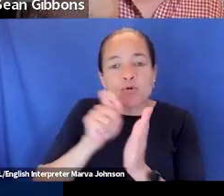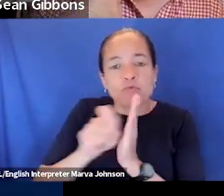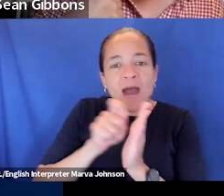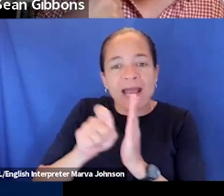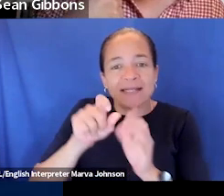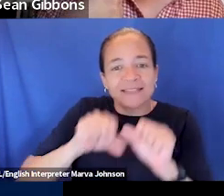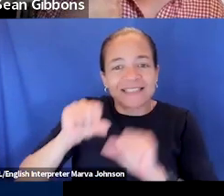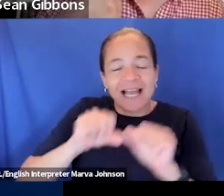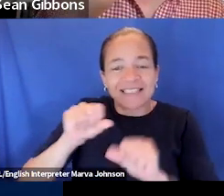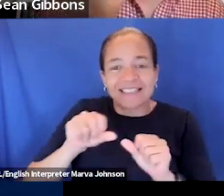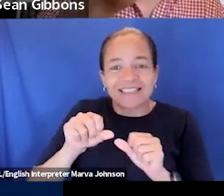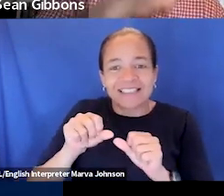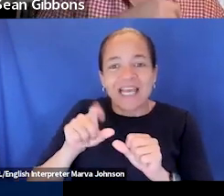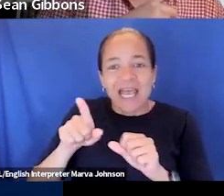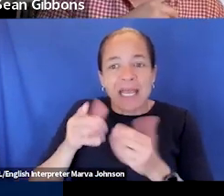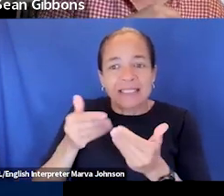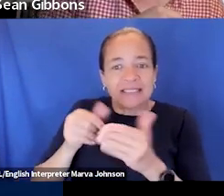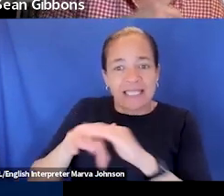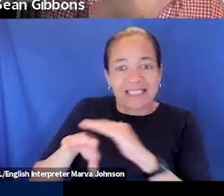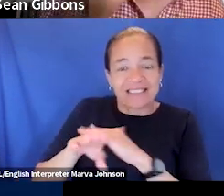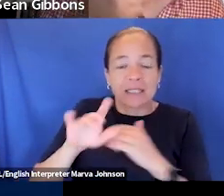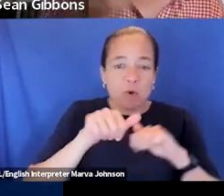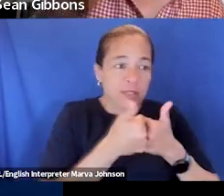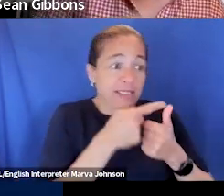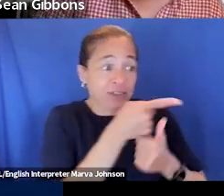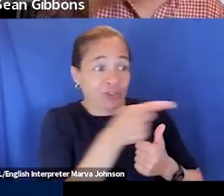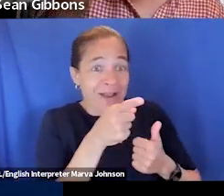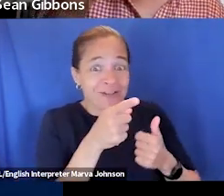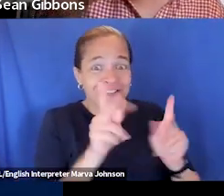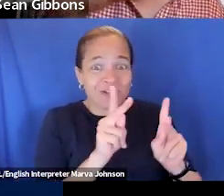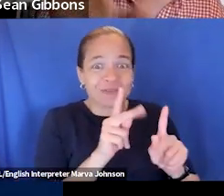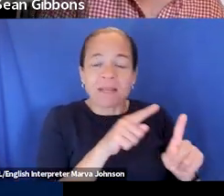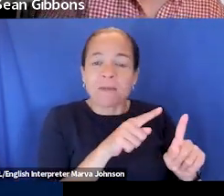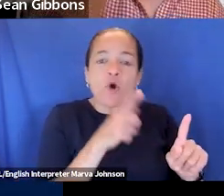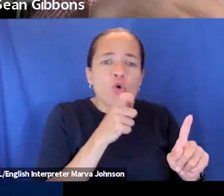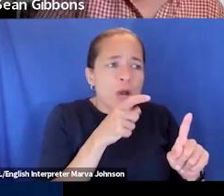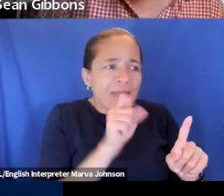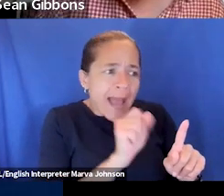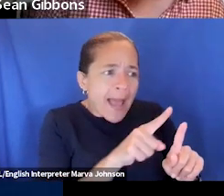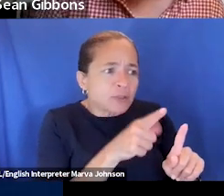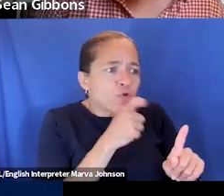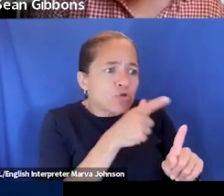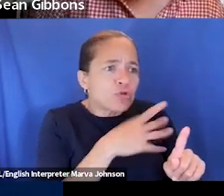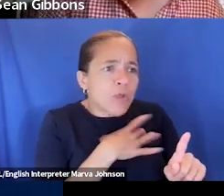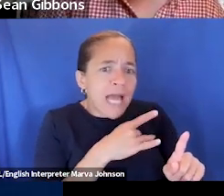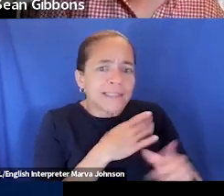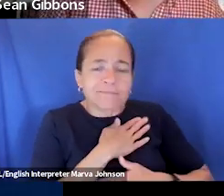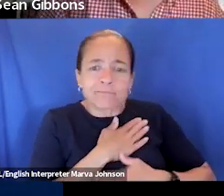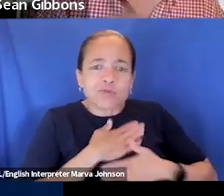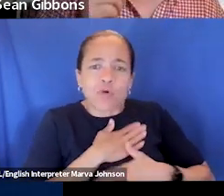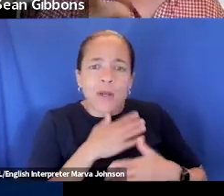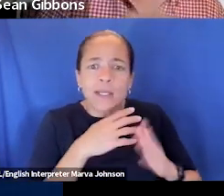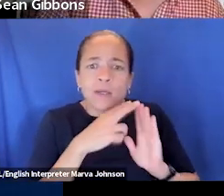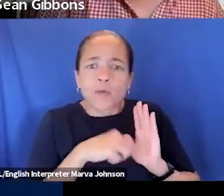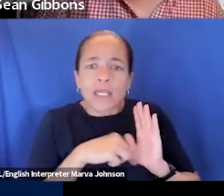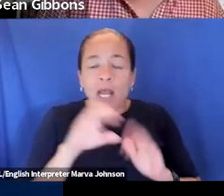the comms team like reading. And they challenge the scientists. They have these book clubs to actually say, how could you write? Who do you like to read? You mentioned Oliver Sacks as a, for instance, Chuck.